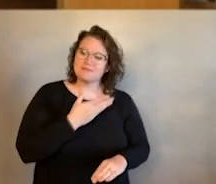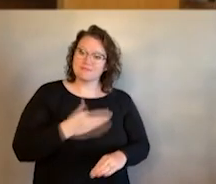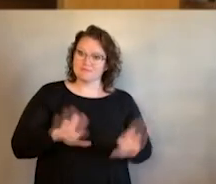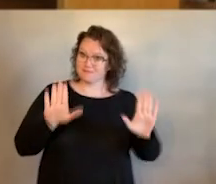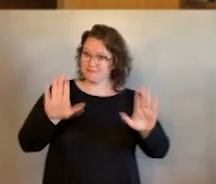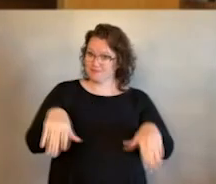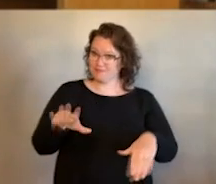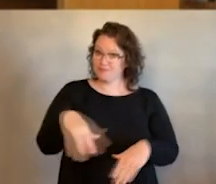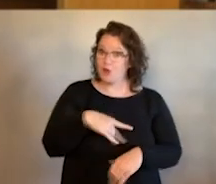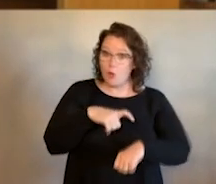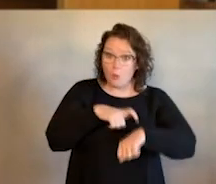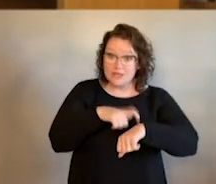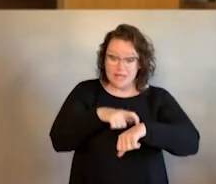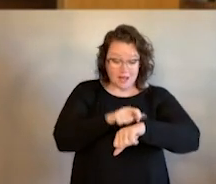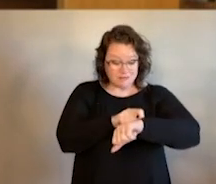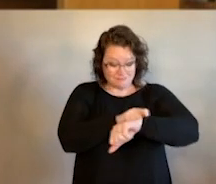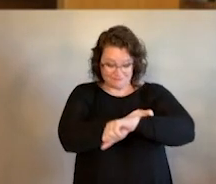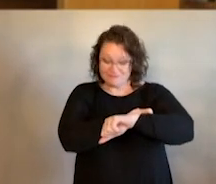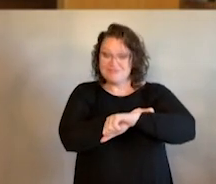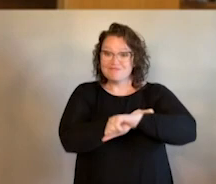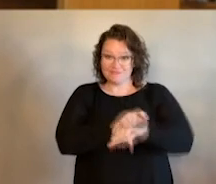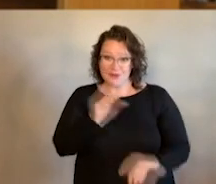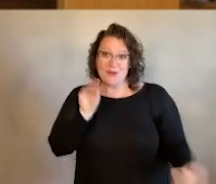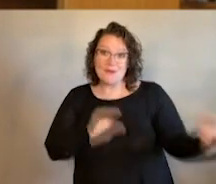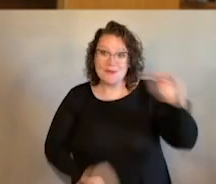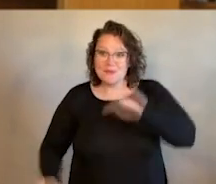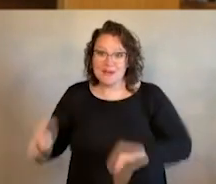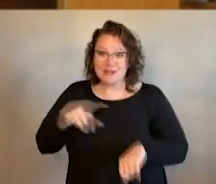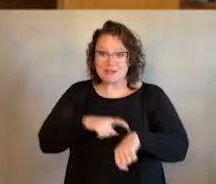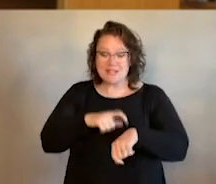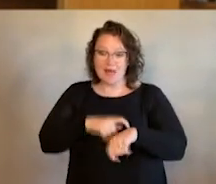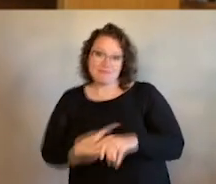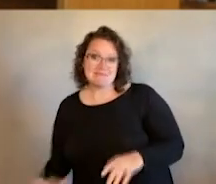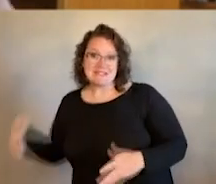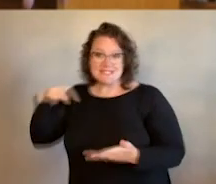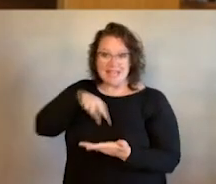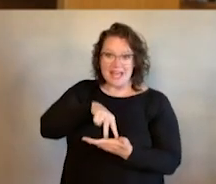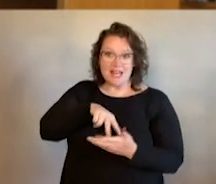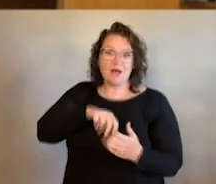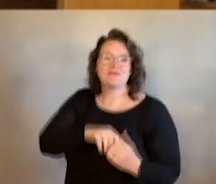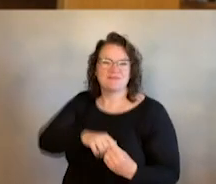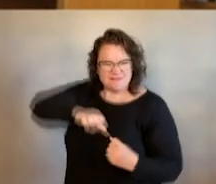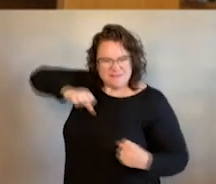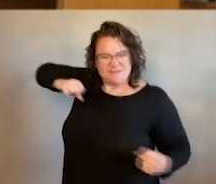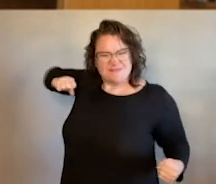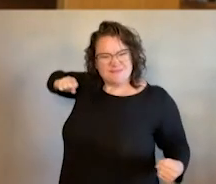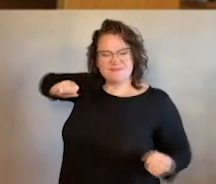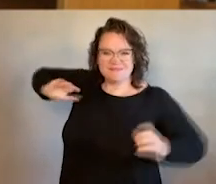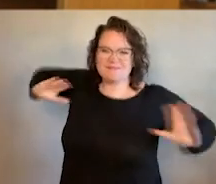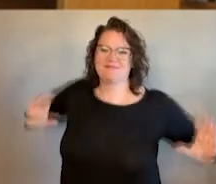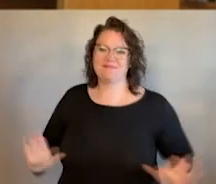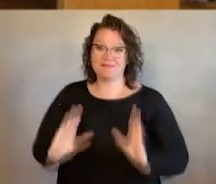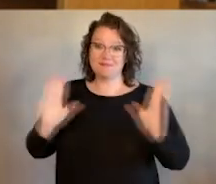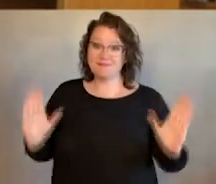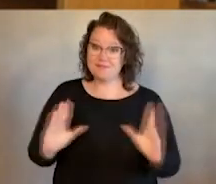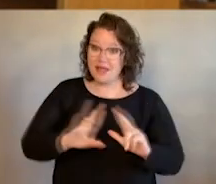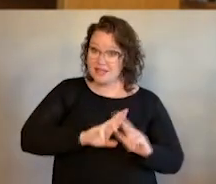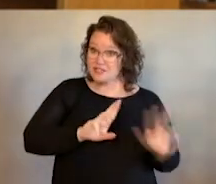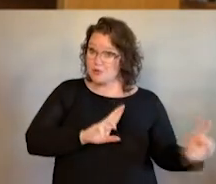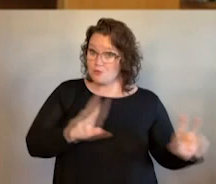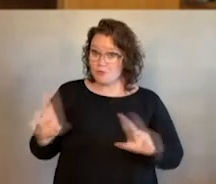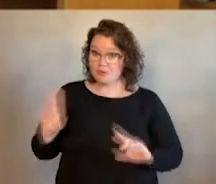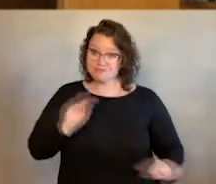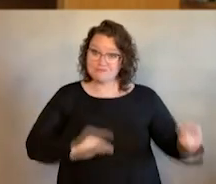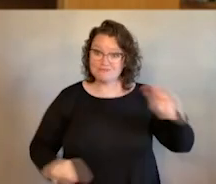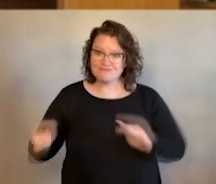Okay, friends, what time is it? It's wiggle time. Stand up, stretch out those muscles, get them going. Let's get